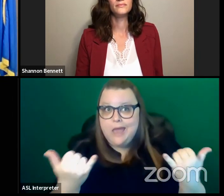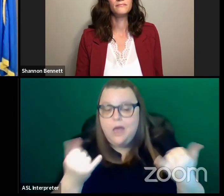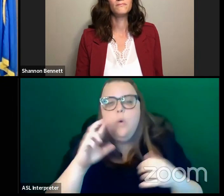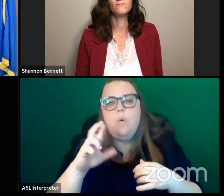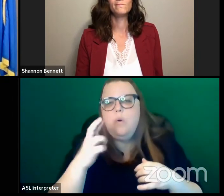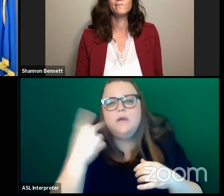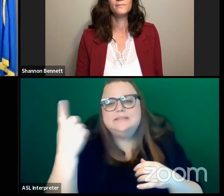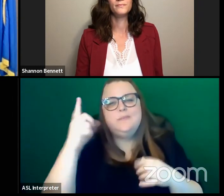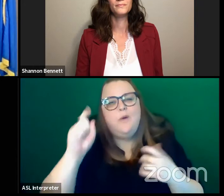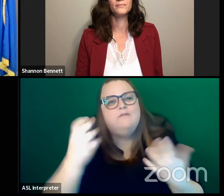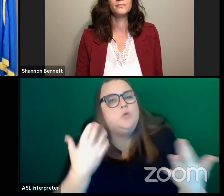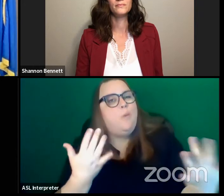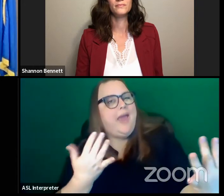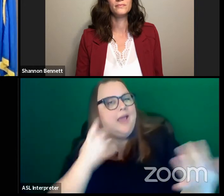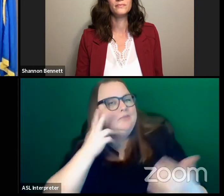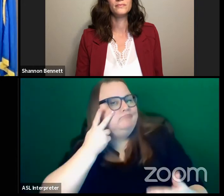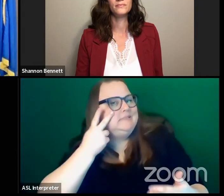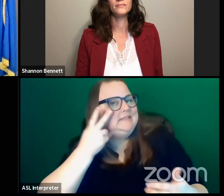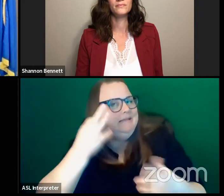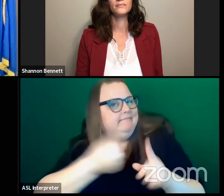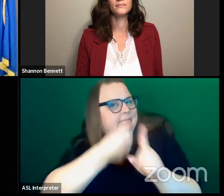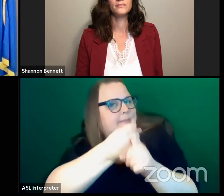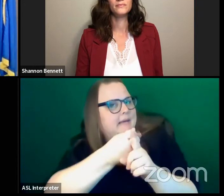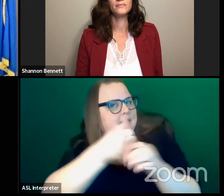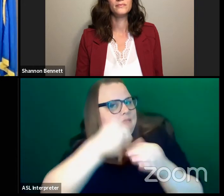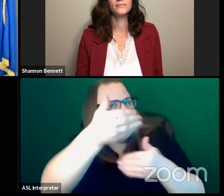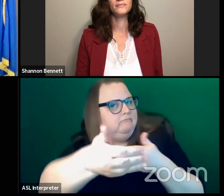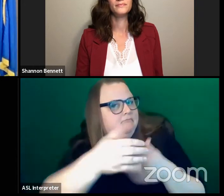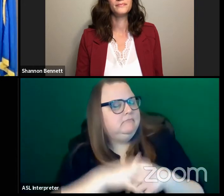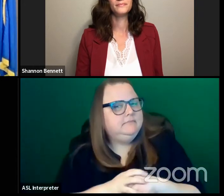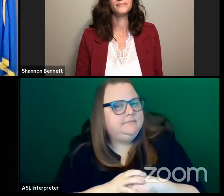wait a while to see the impacts of?